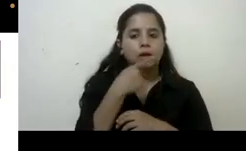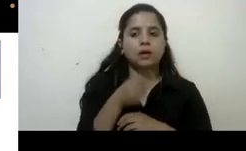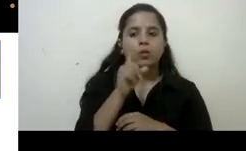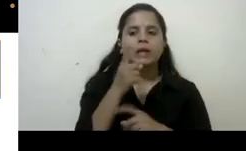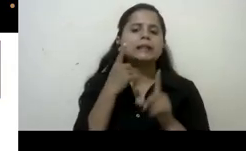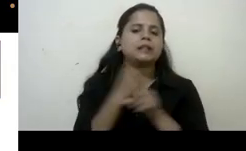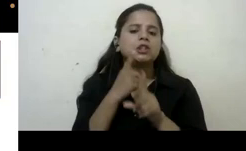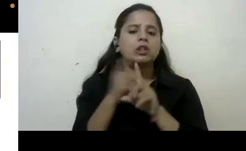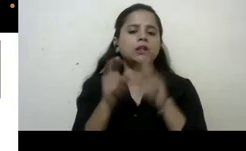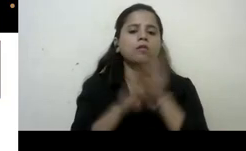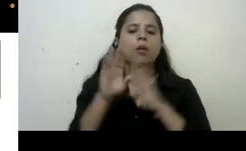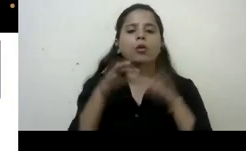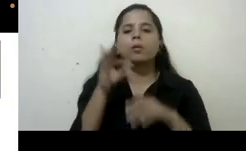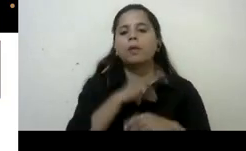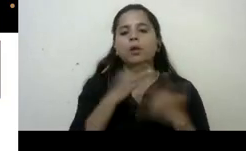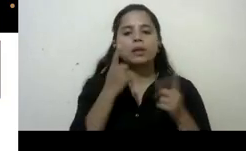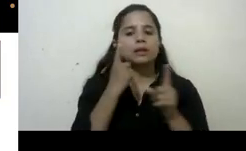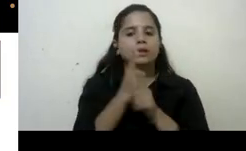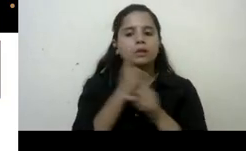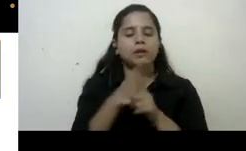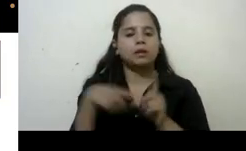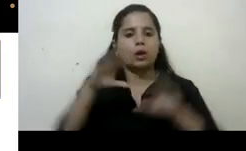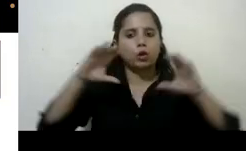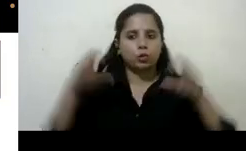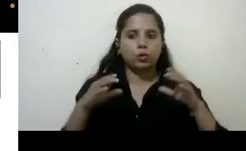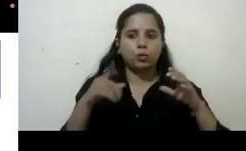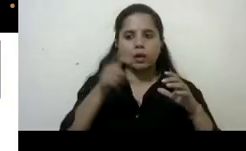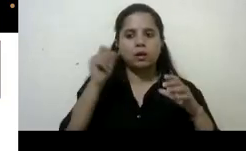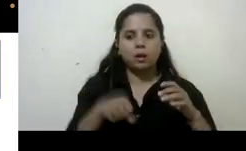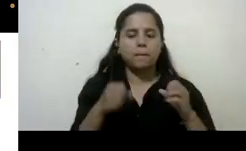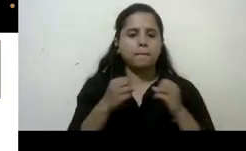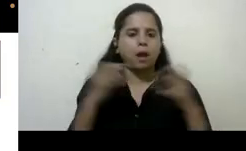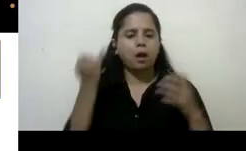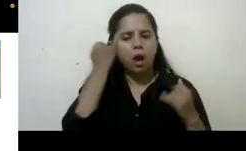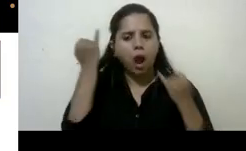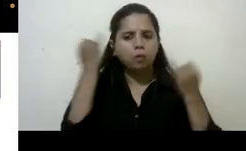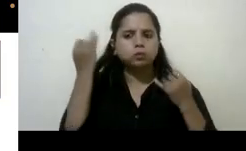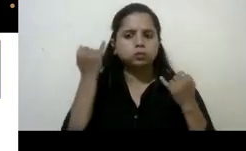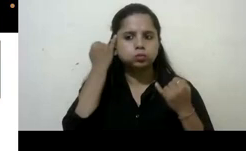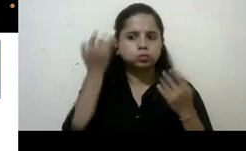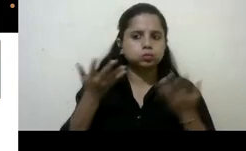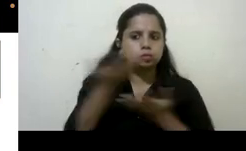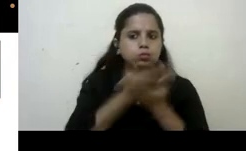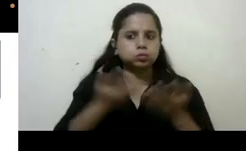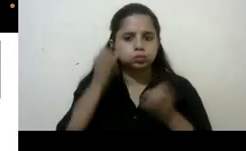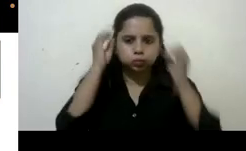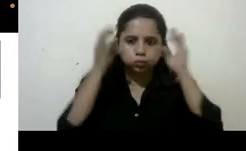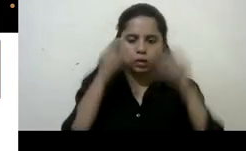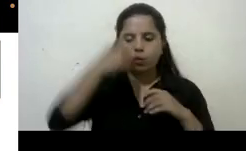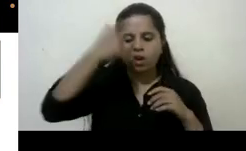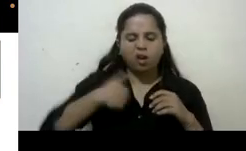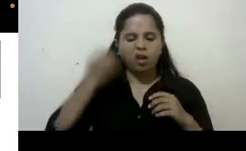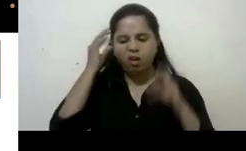development group is when the teachers, they come in the group, they can create lots of creative ideas compared to an individual teacher.